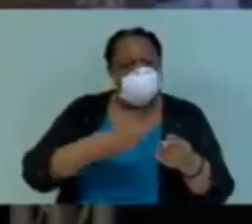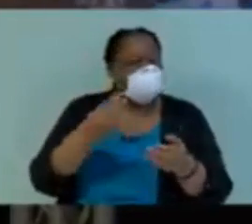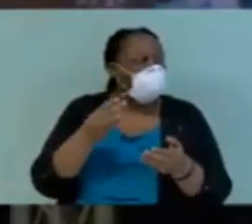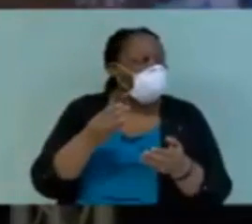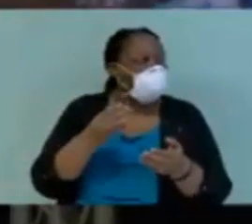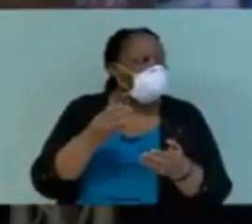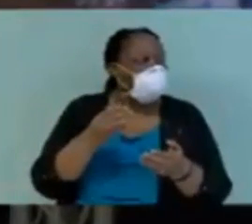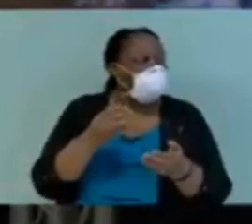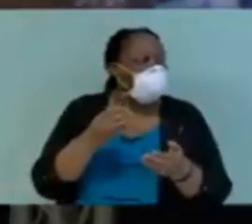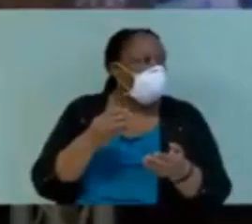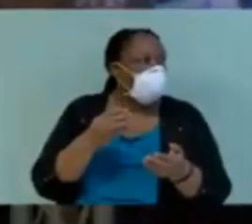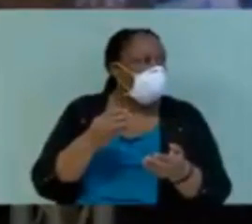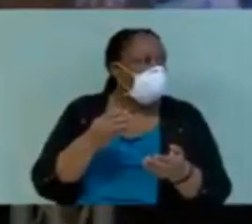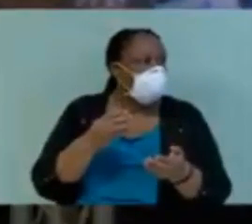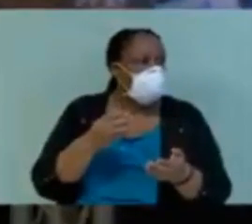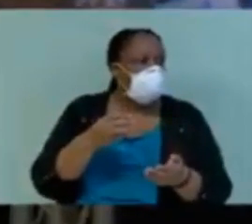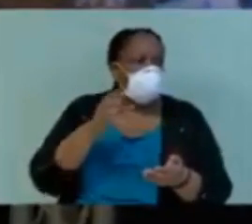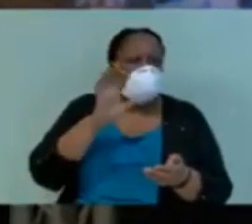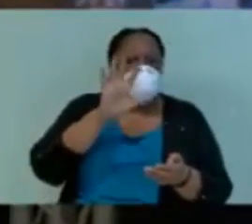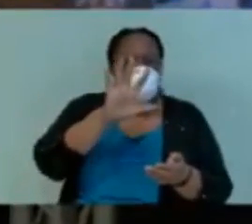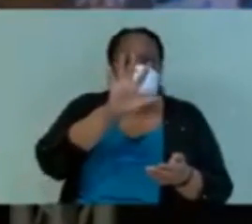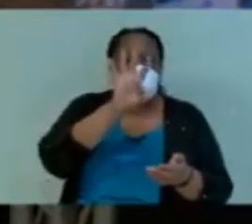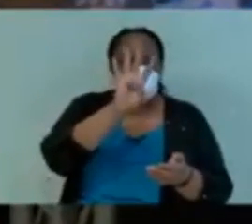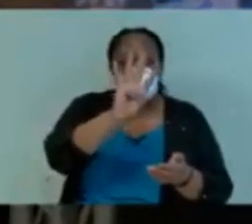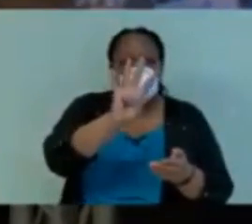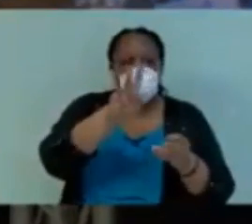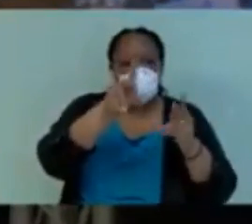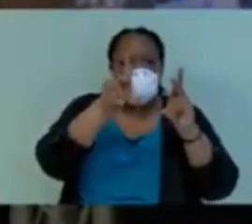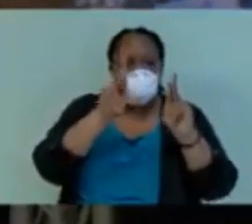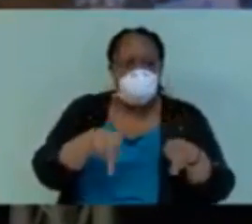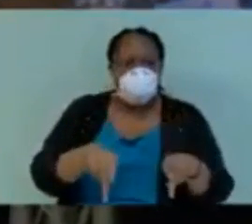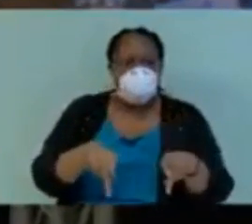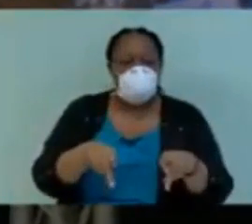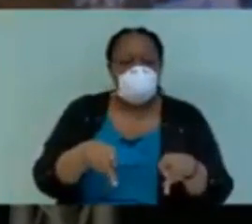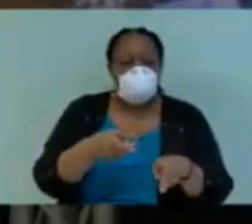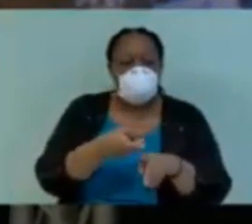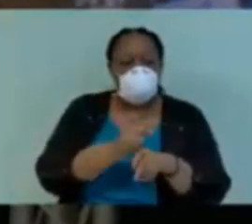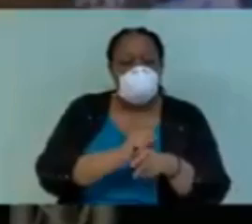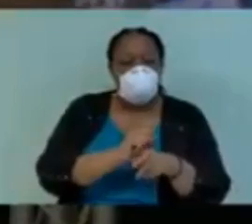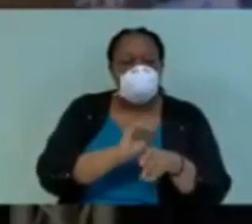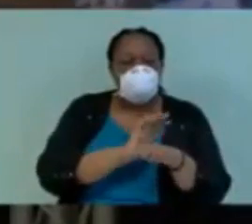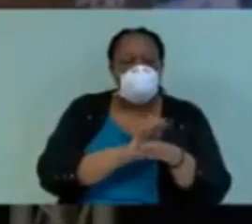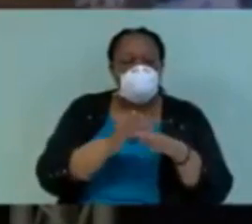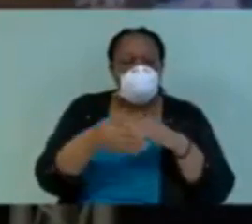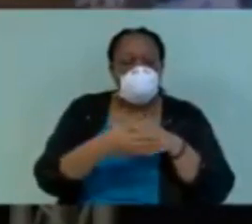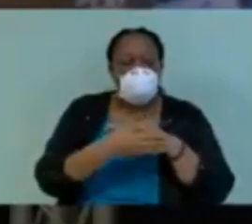On a daily basis, we assist in flights,